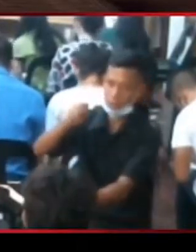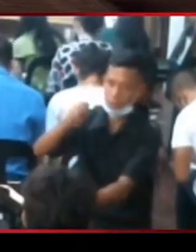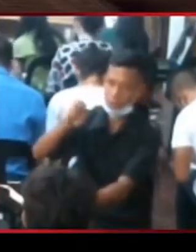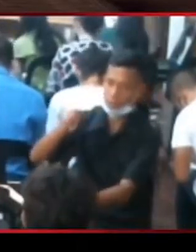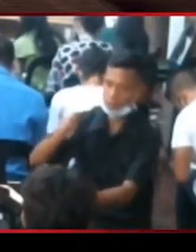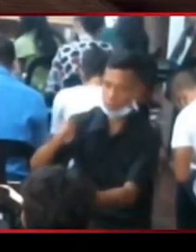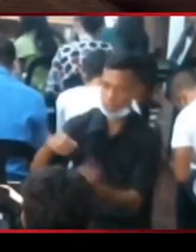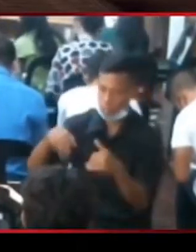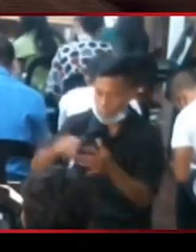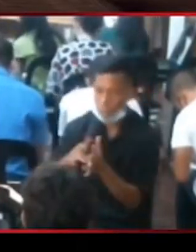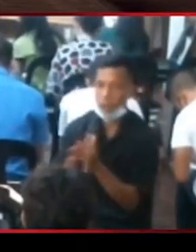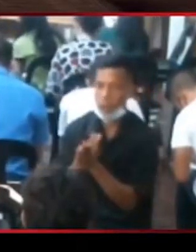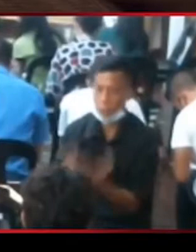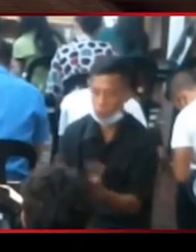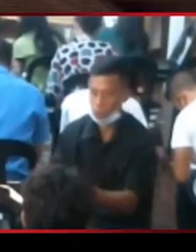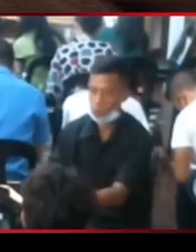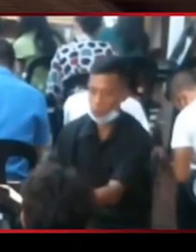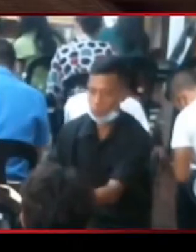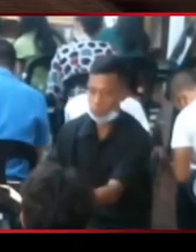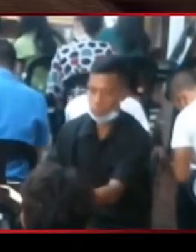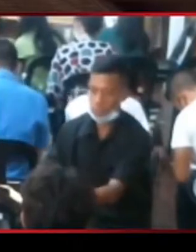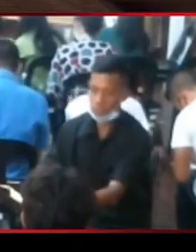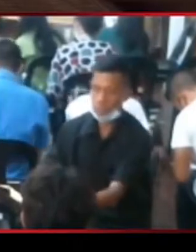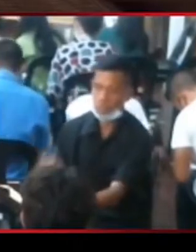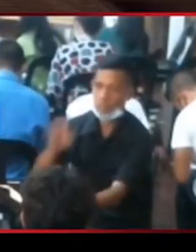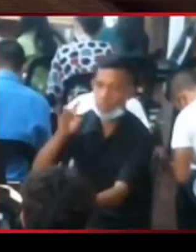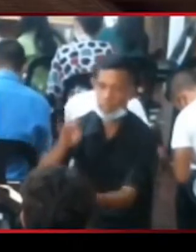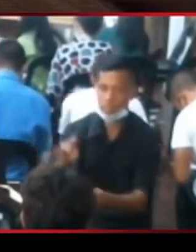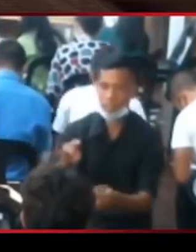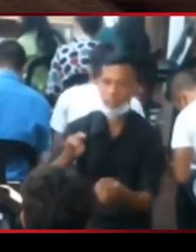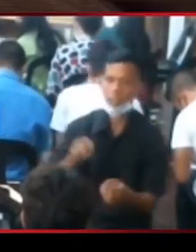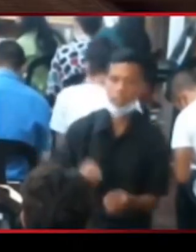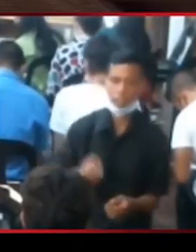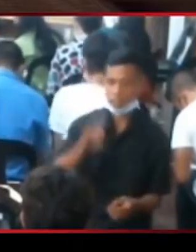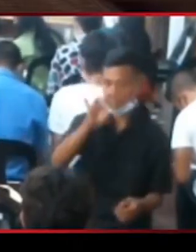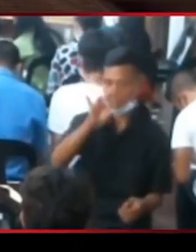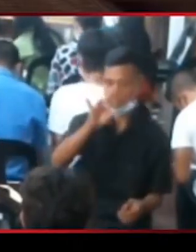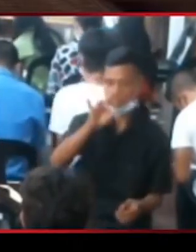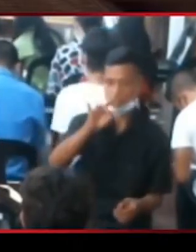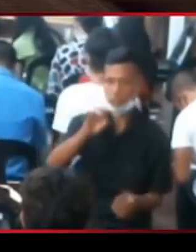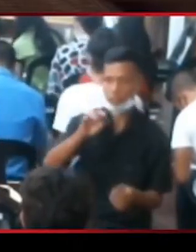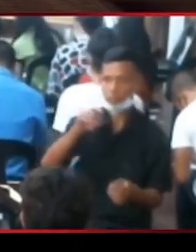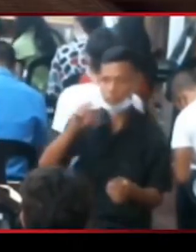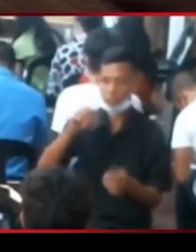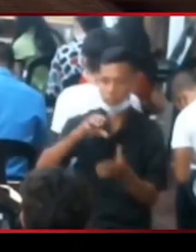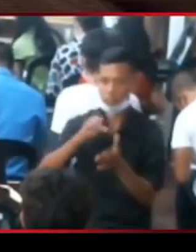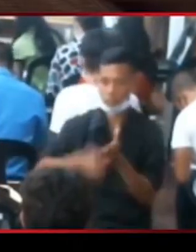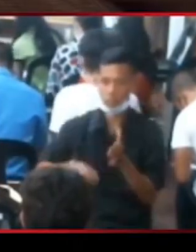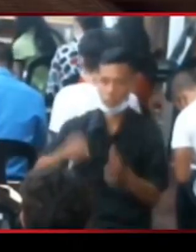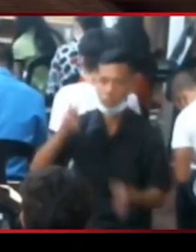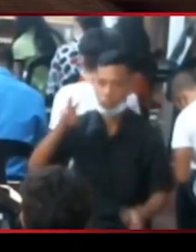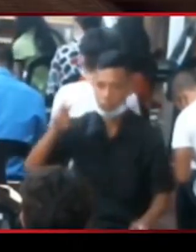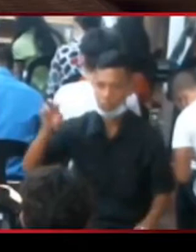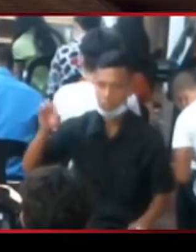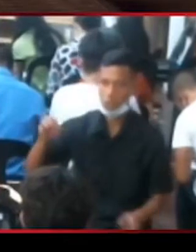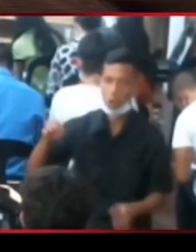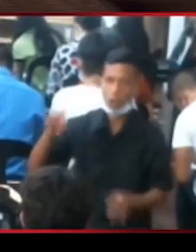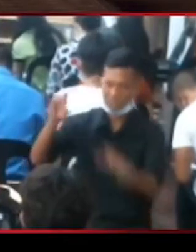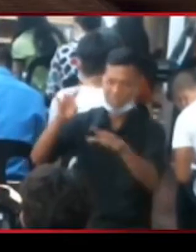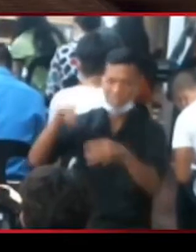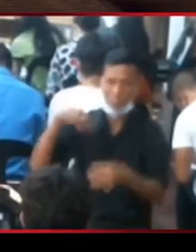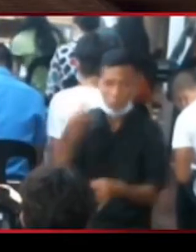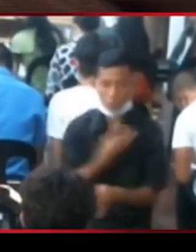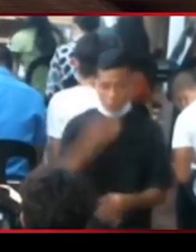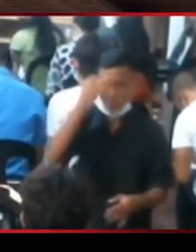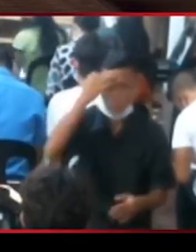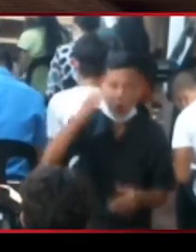In the book of Romans, chapter 8, verse 28, and we know that all things